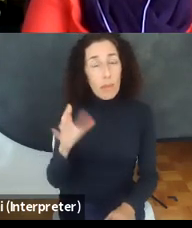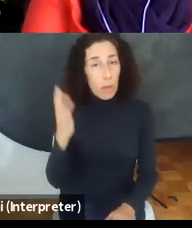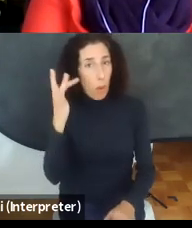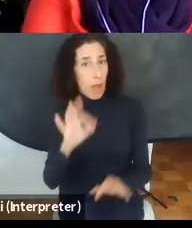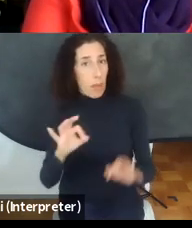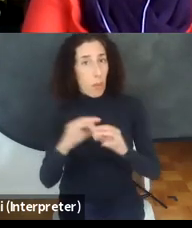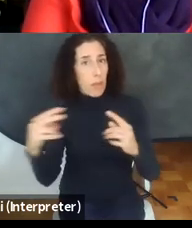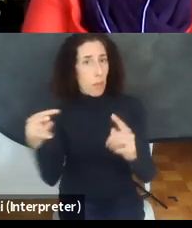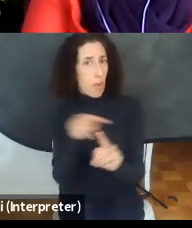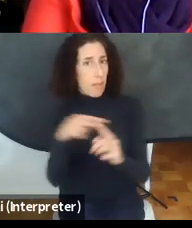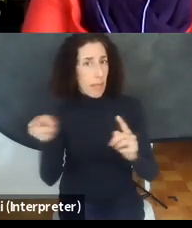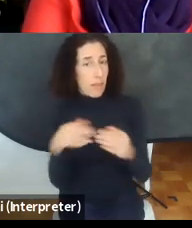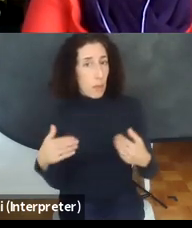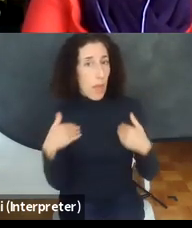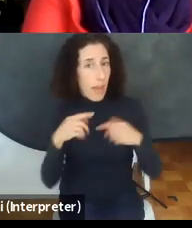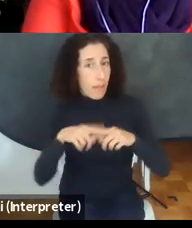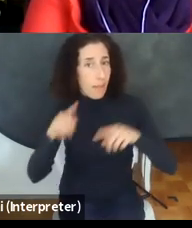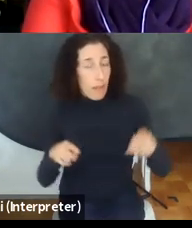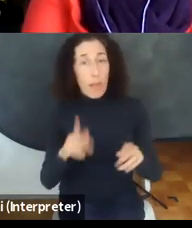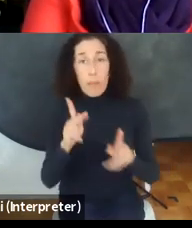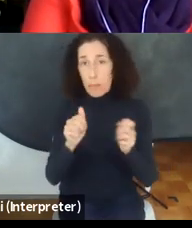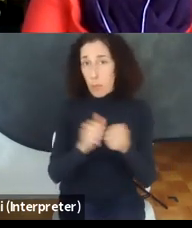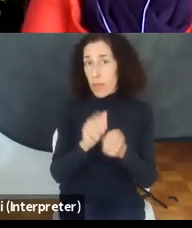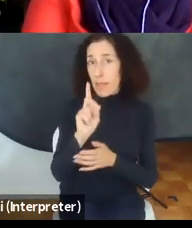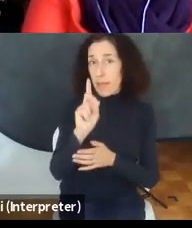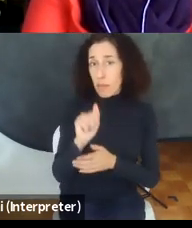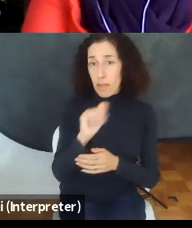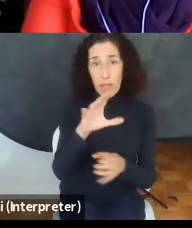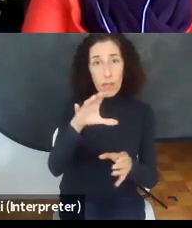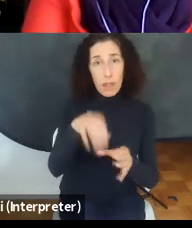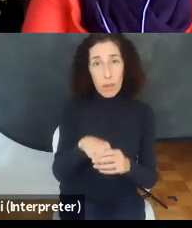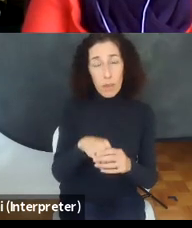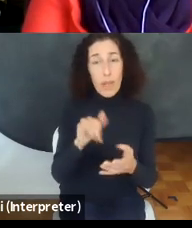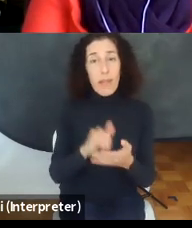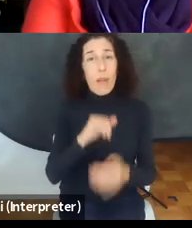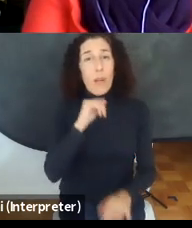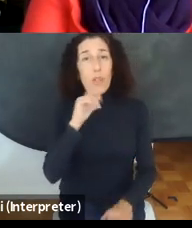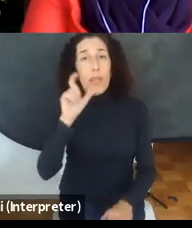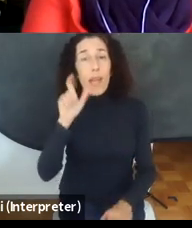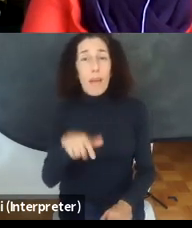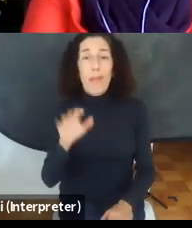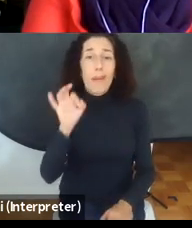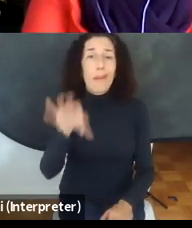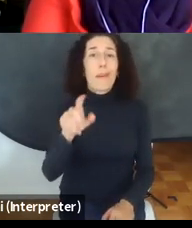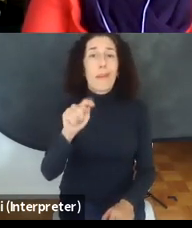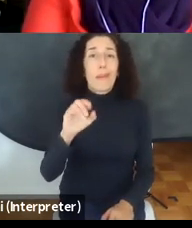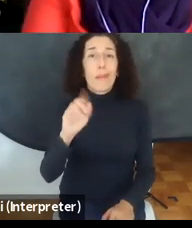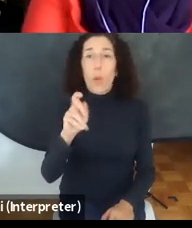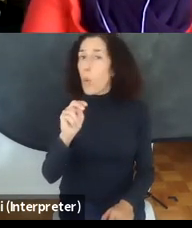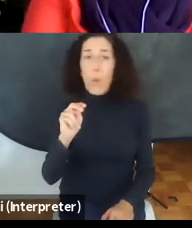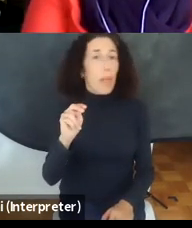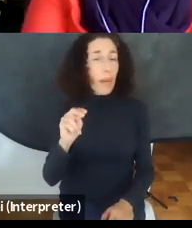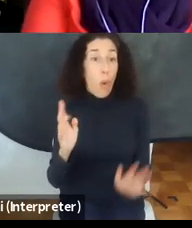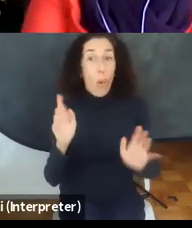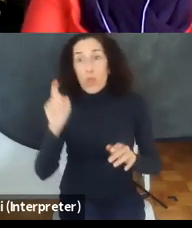perspective. We need to make sure we include people with disabilities. And that should not just be a tokenism kind of thing. Oh, we should include this